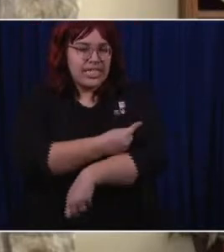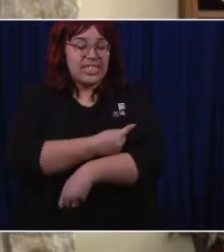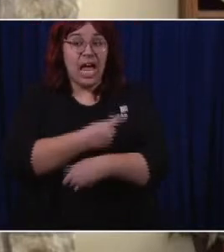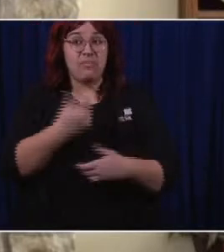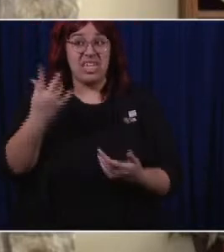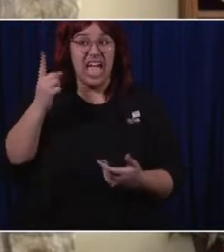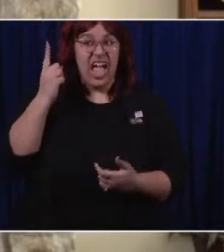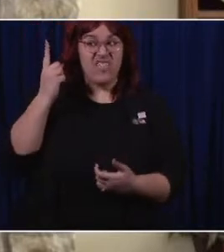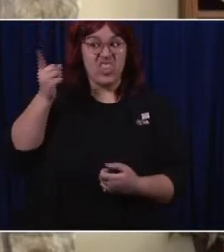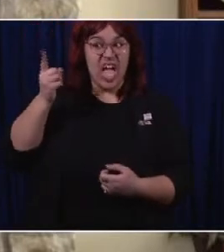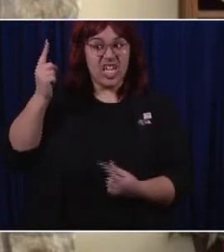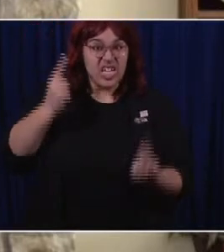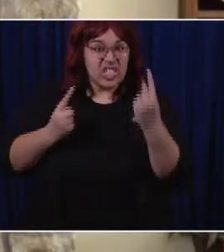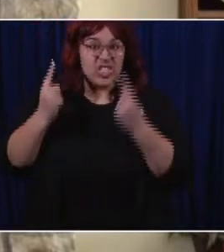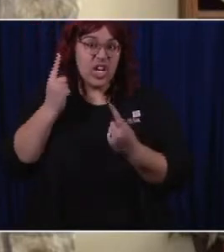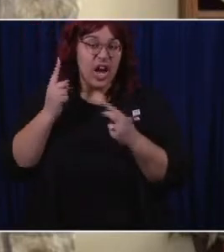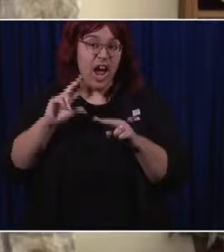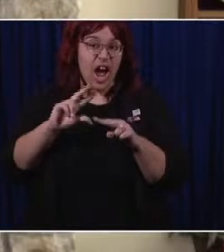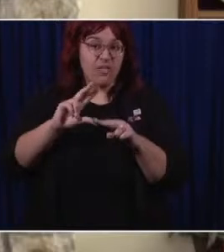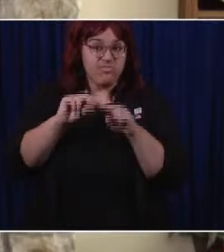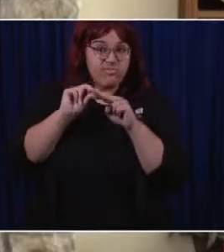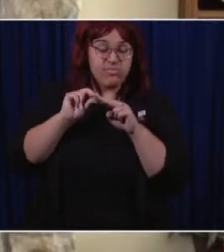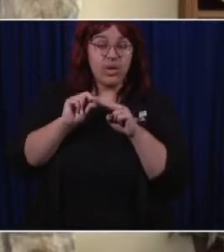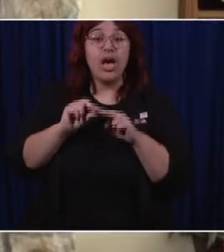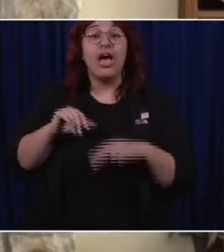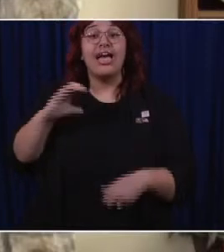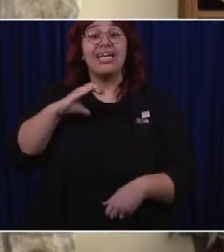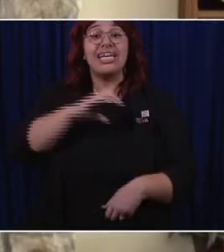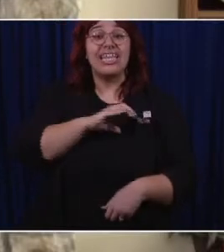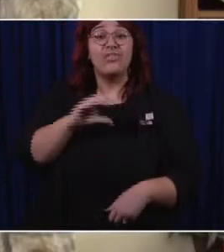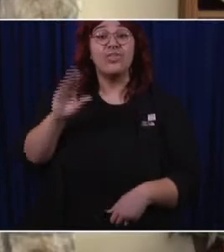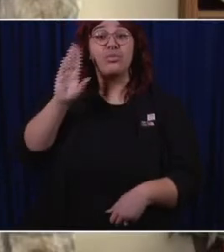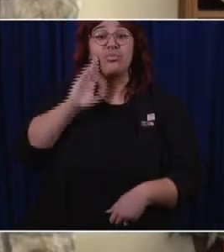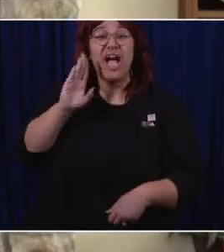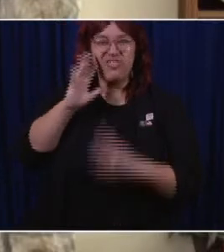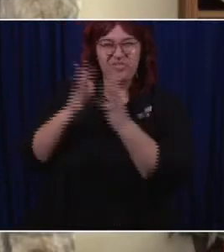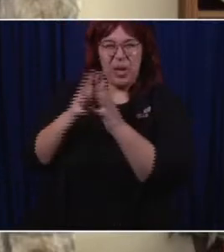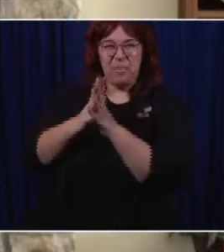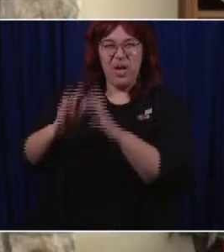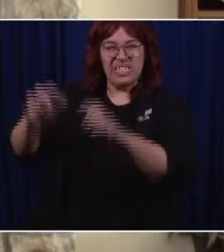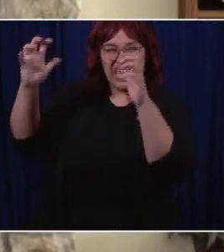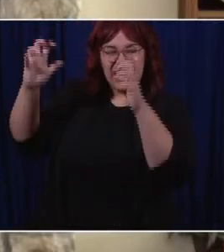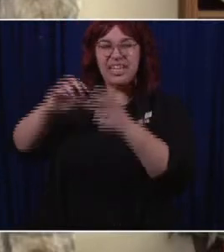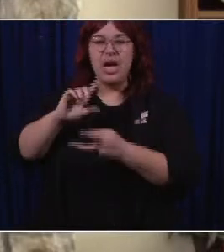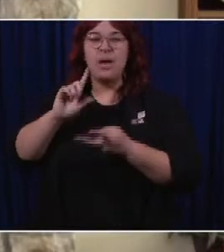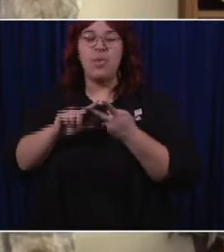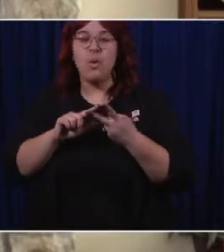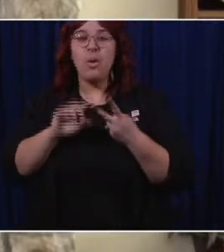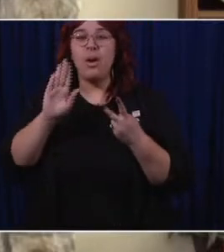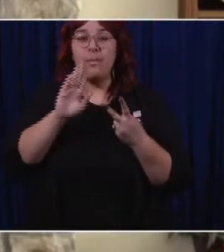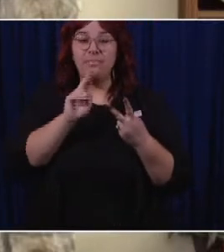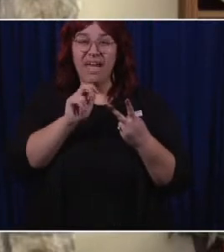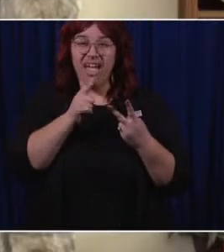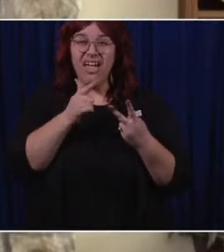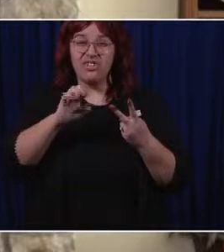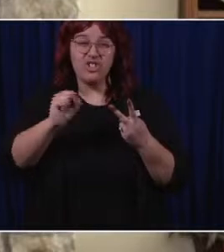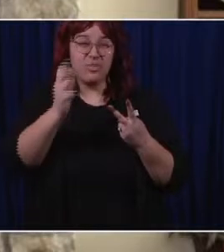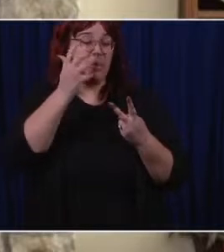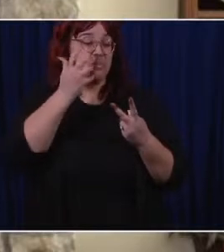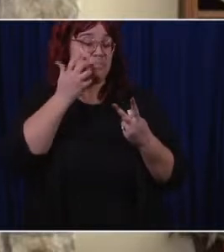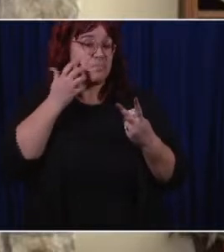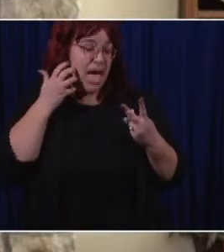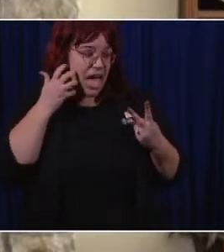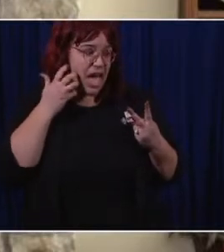stadiums about potentially using their space? And then also related to that, there seems to be good success vaccinating